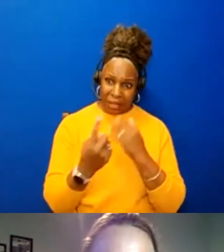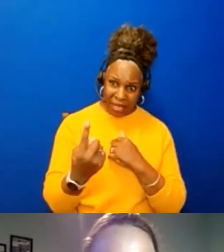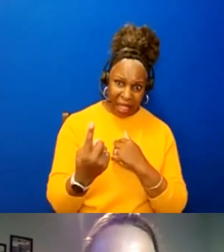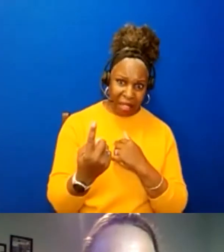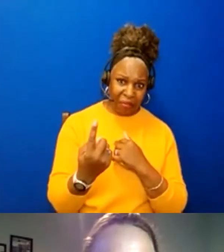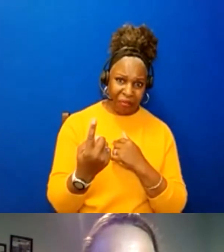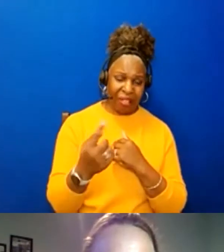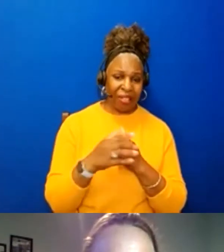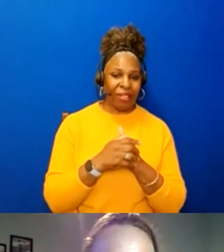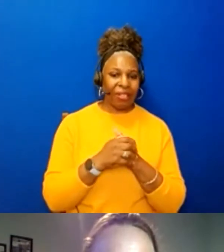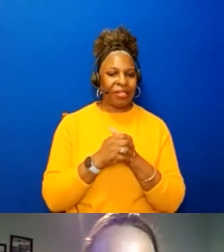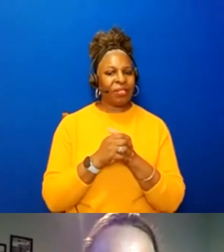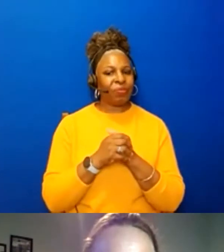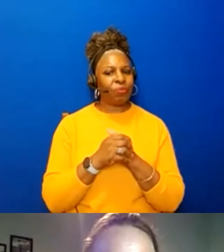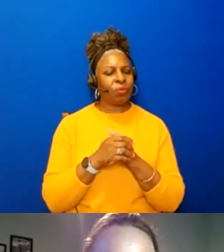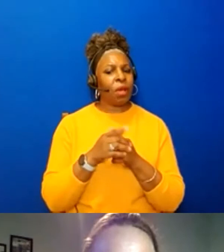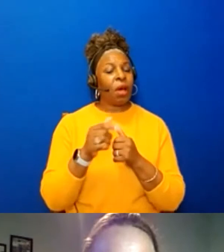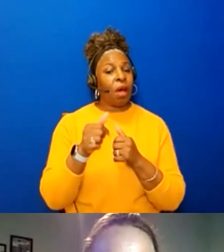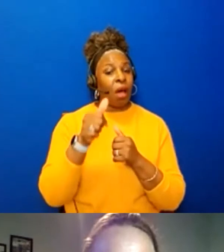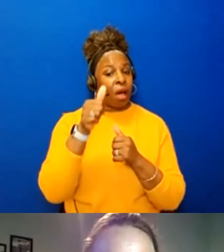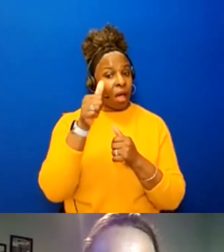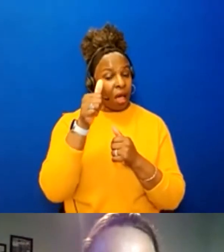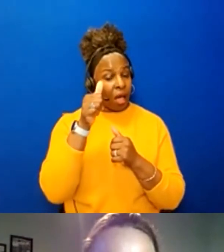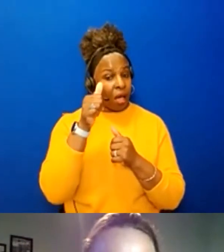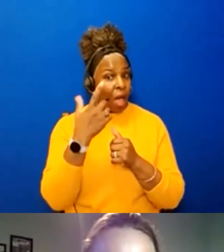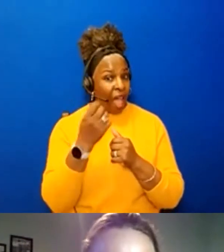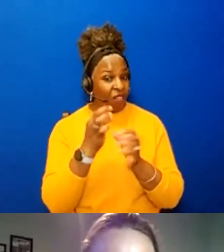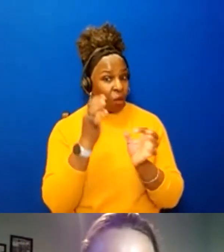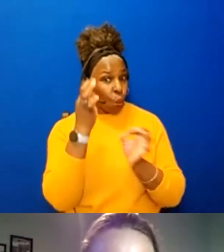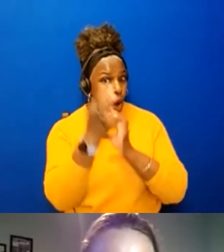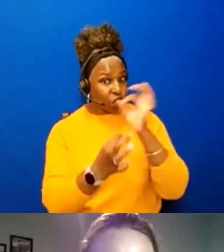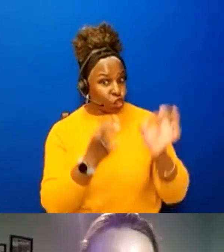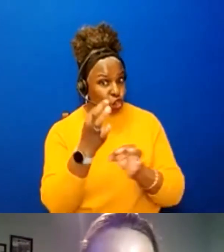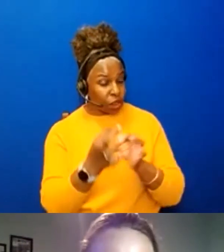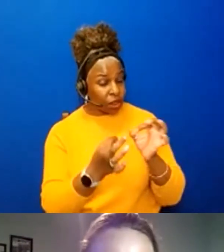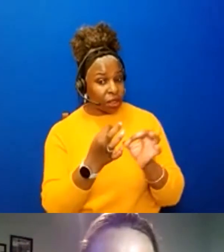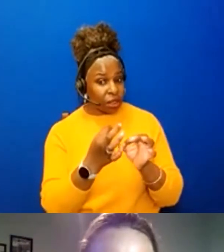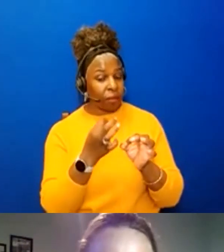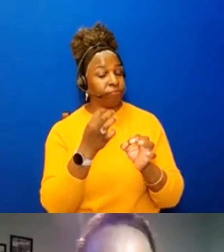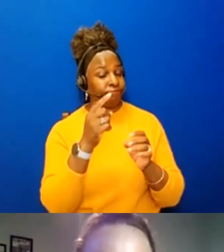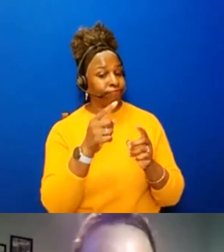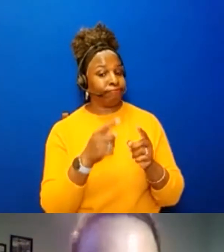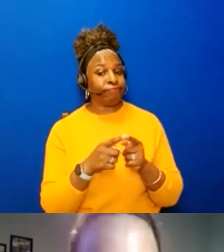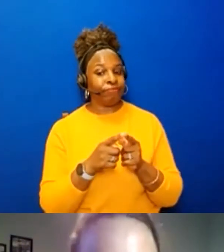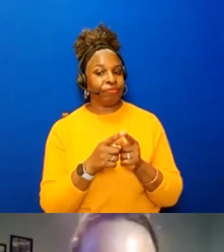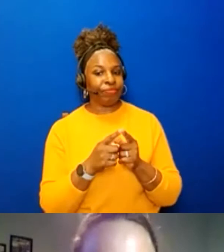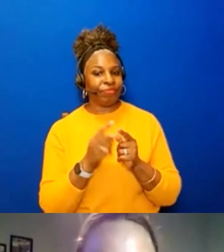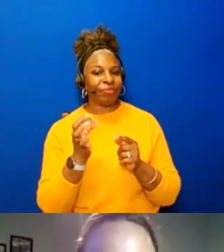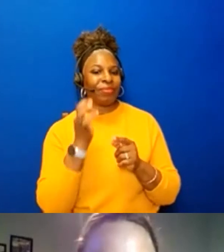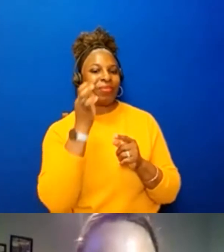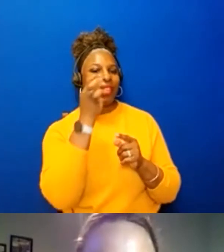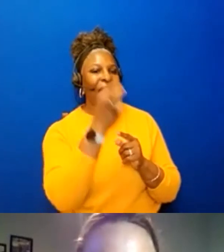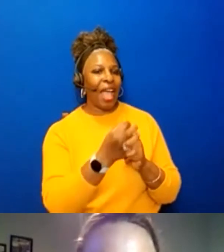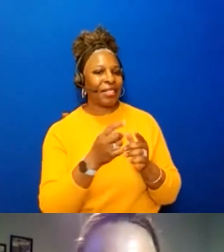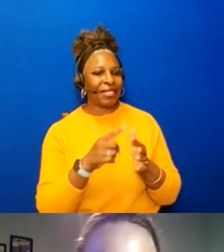Yeah. So I know you've got some questions for Emma, right? Yeah, I do. So go for it. Go for it. I'm going to put myself on